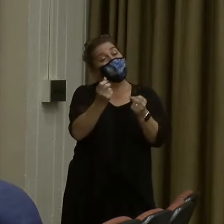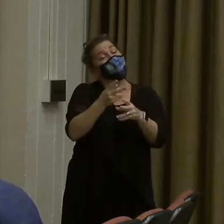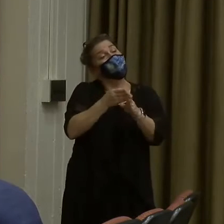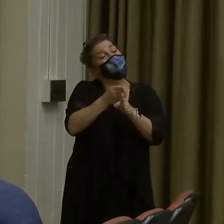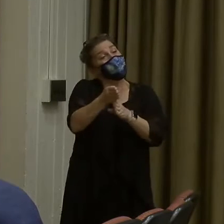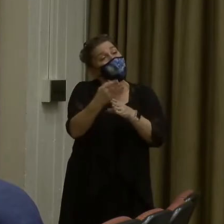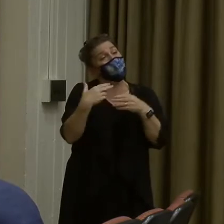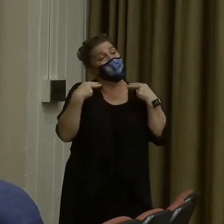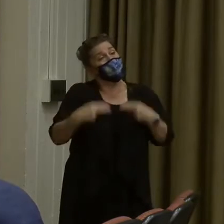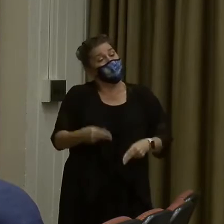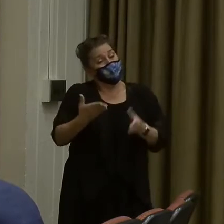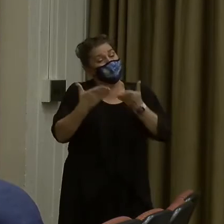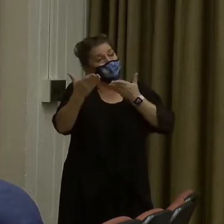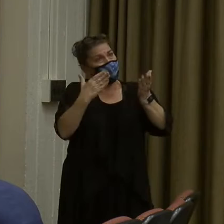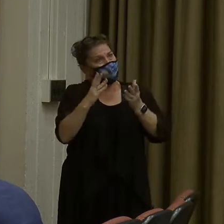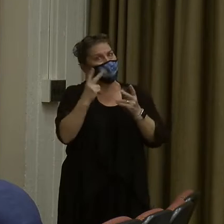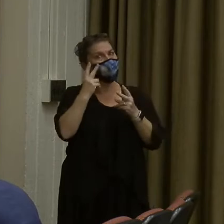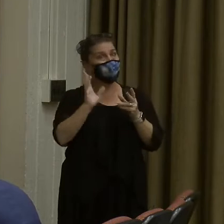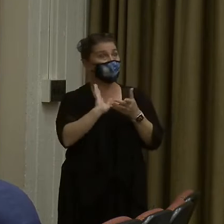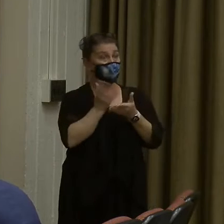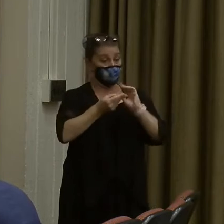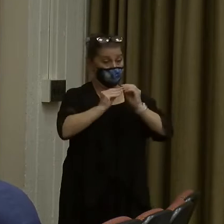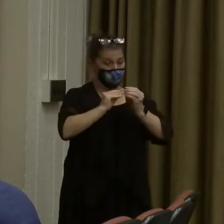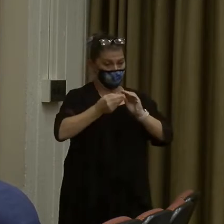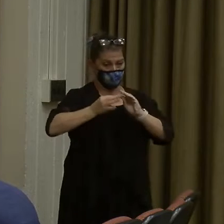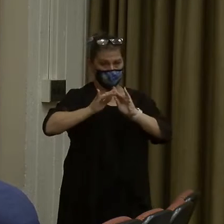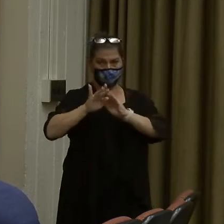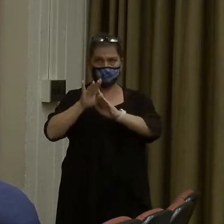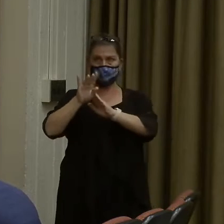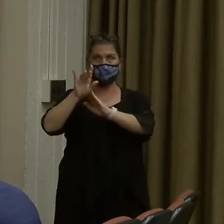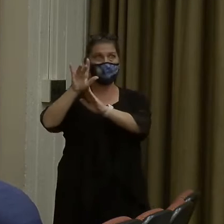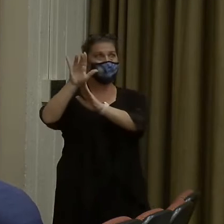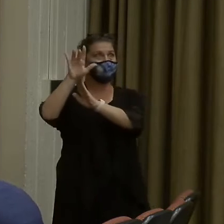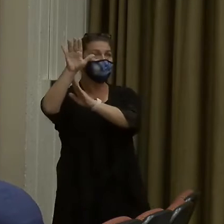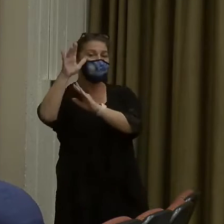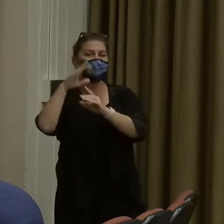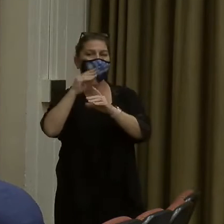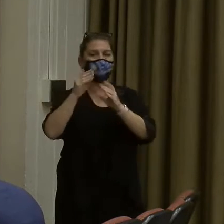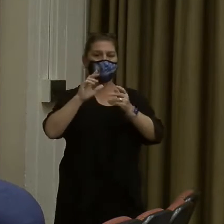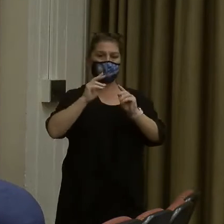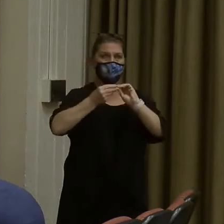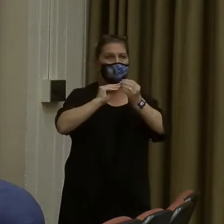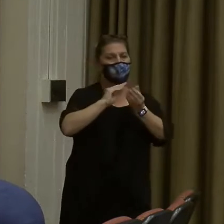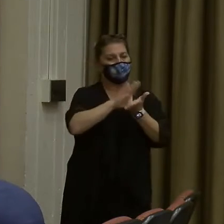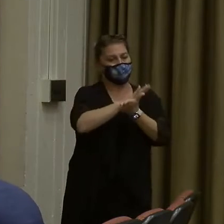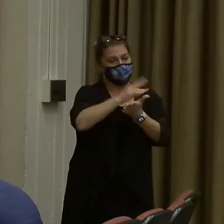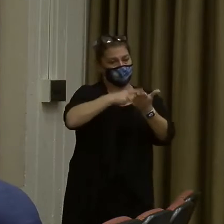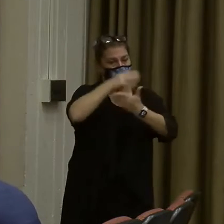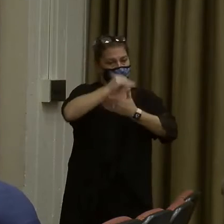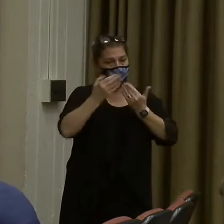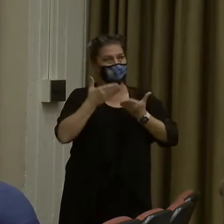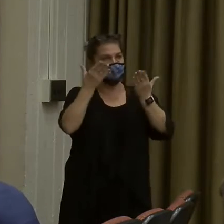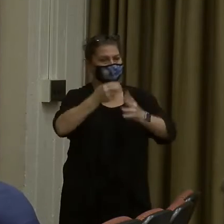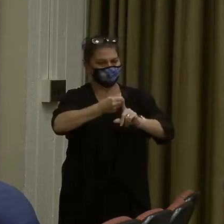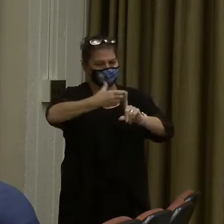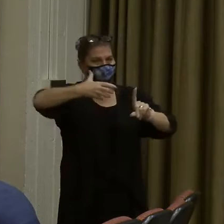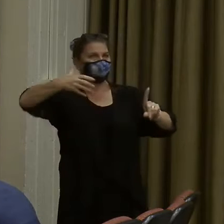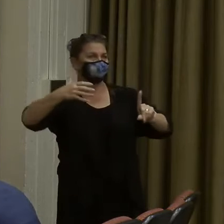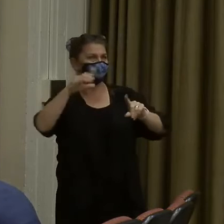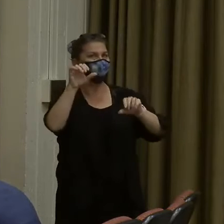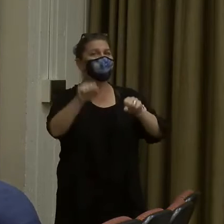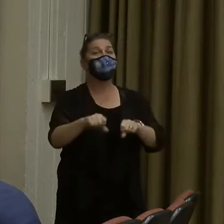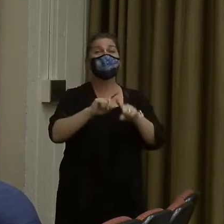has seen great growth in our enrollment, faculty research, and the number of academic programs that have been offered. But our mission is